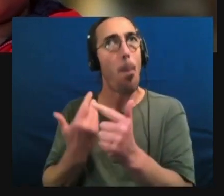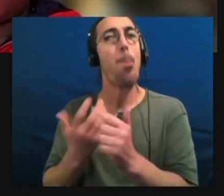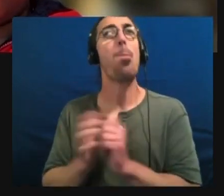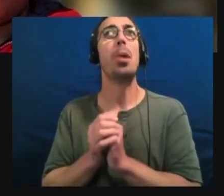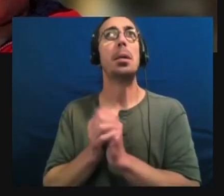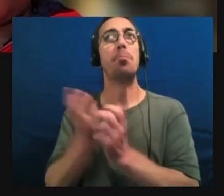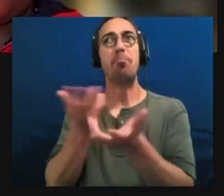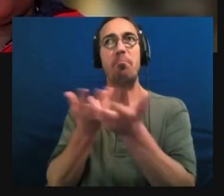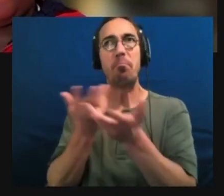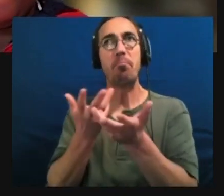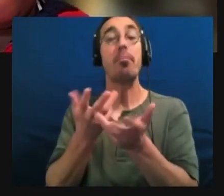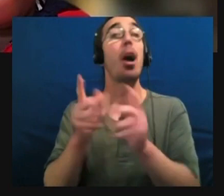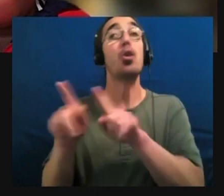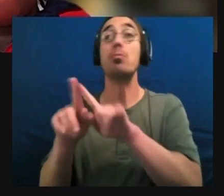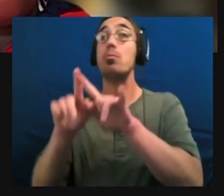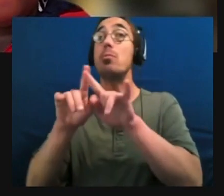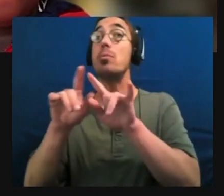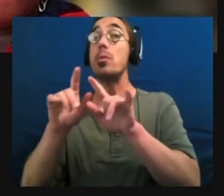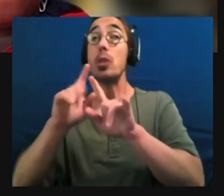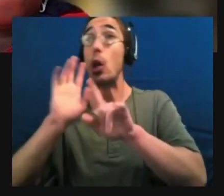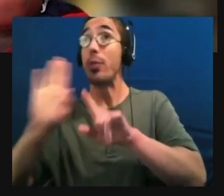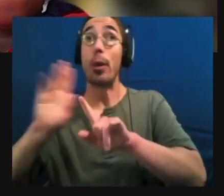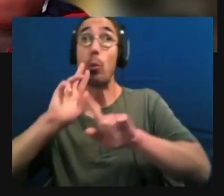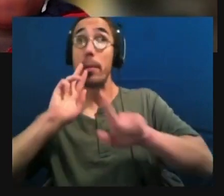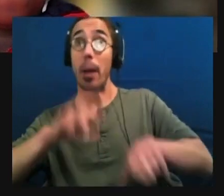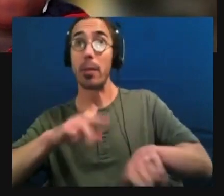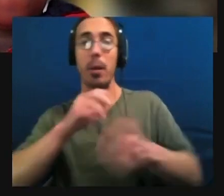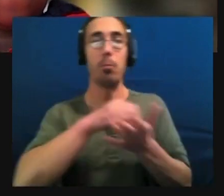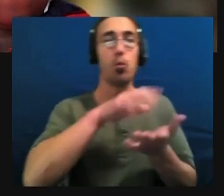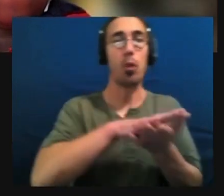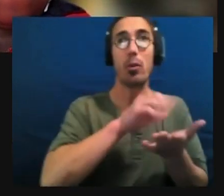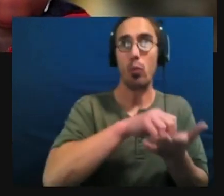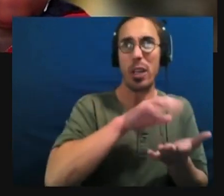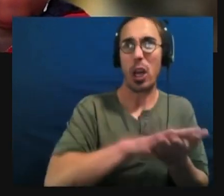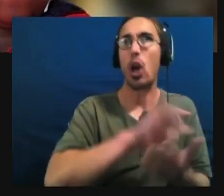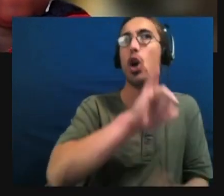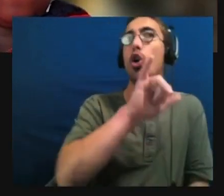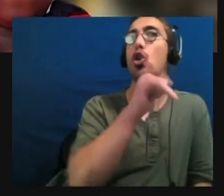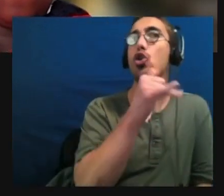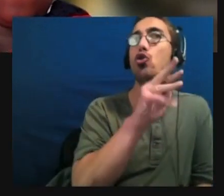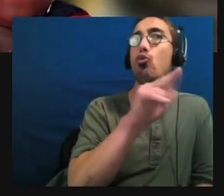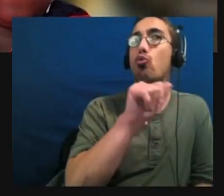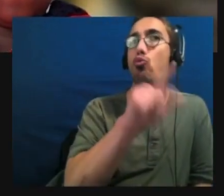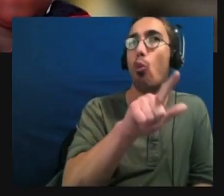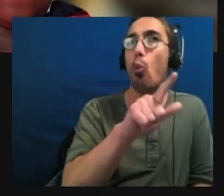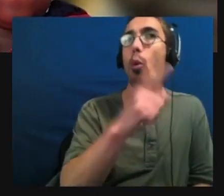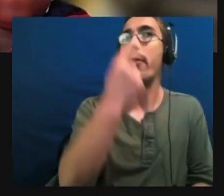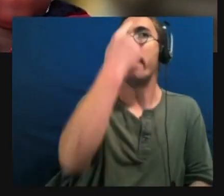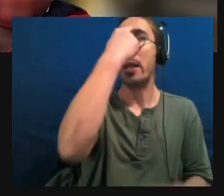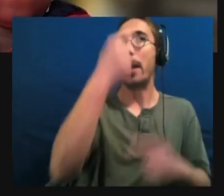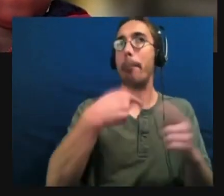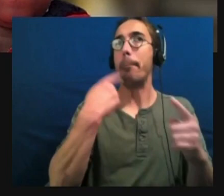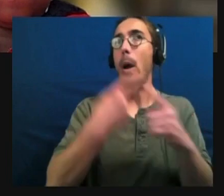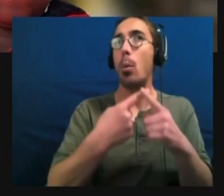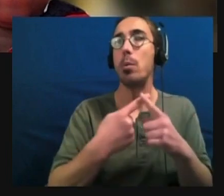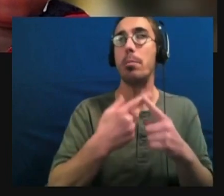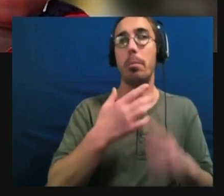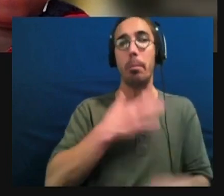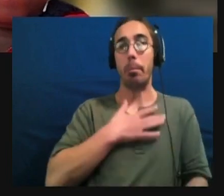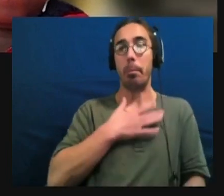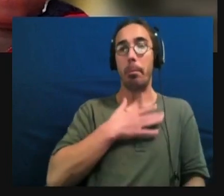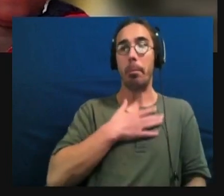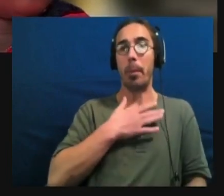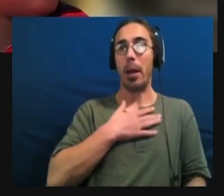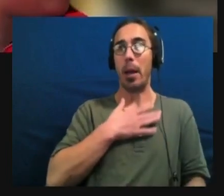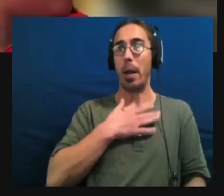start writing in a journal, just thinking about connecting